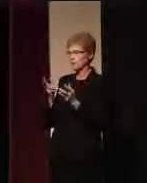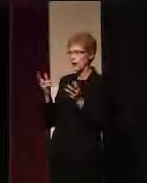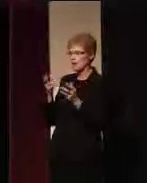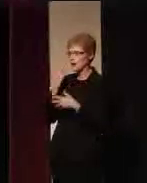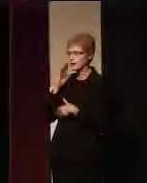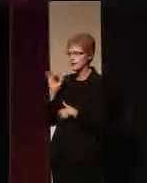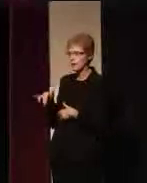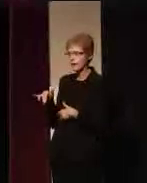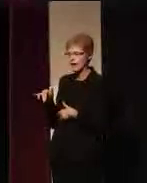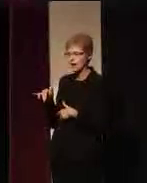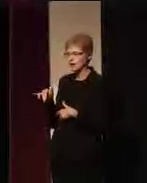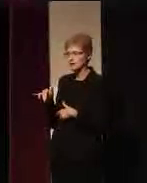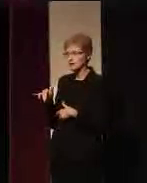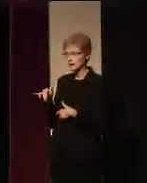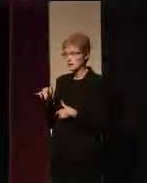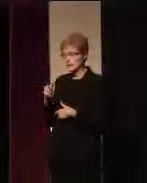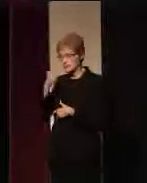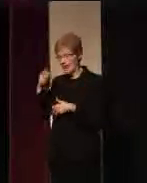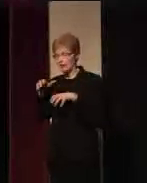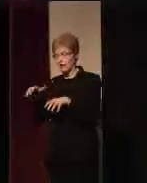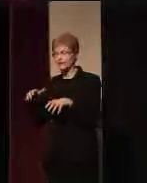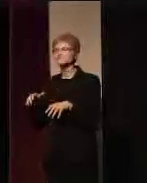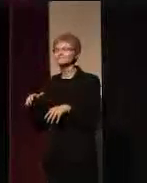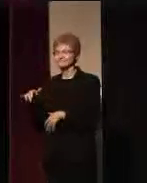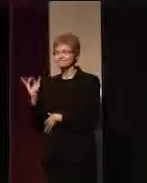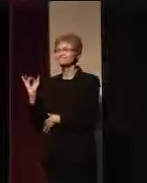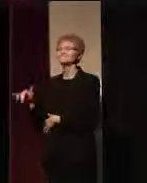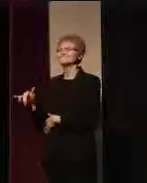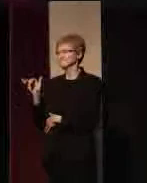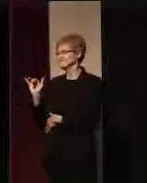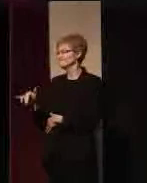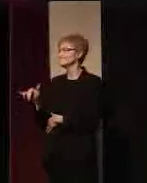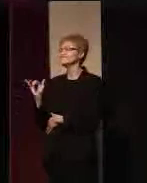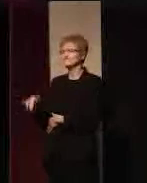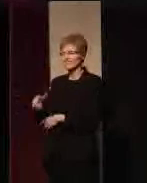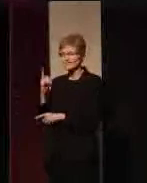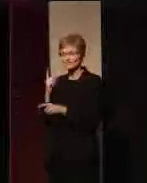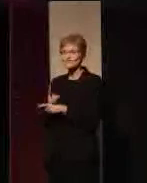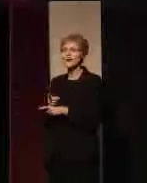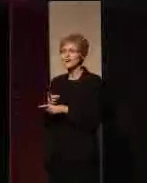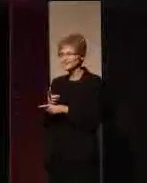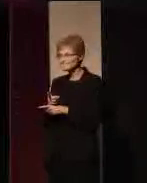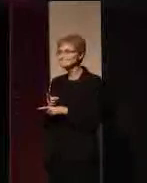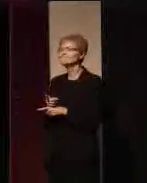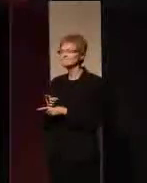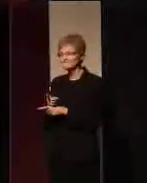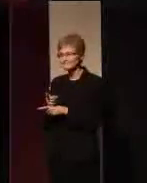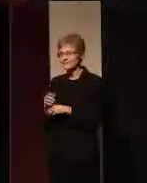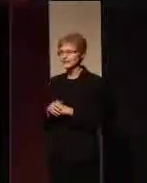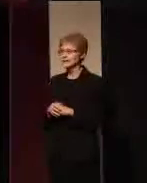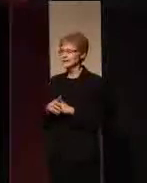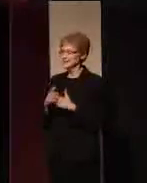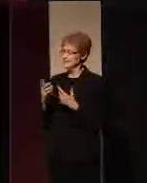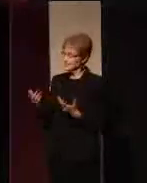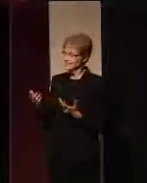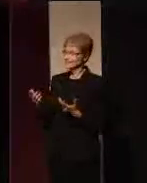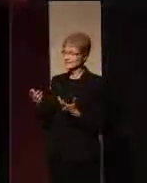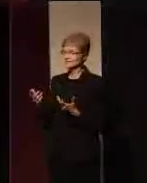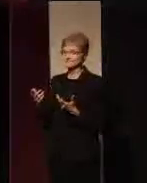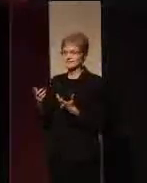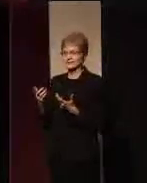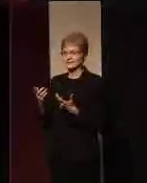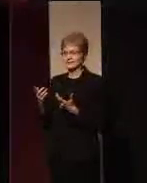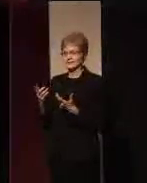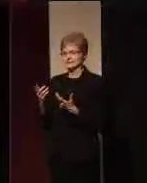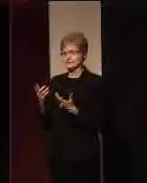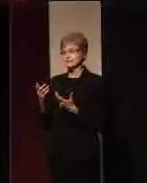didn't know that." When I speak to a black audience, people go, "Mm-hmm." So there's a lot of things that some of us know